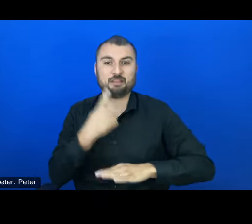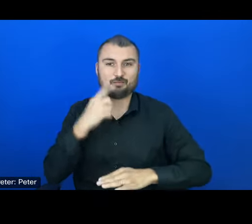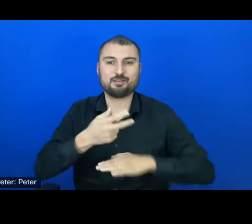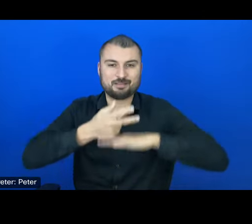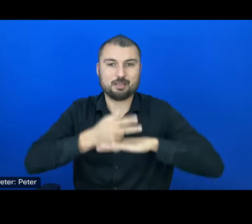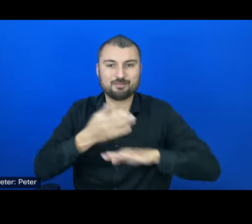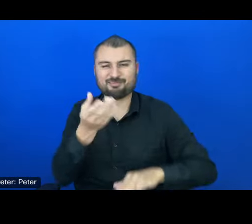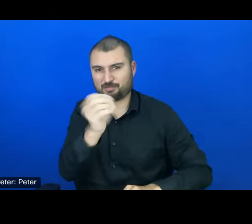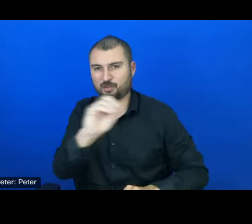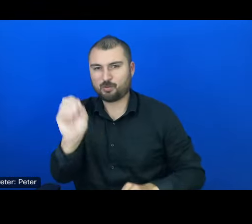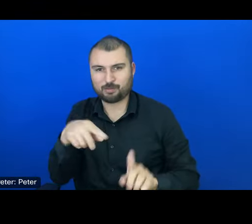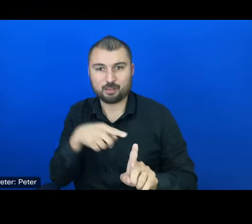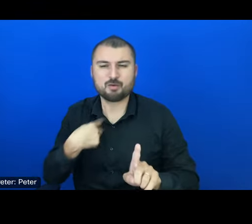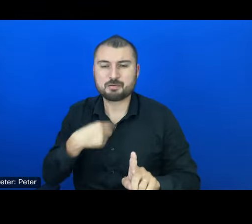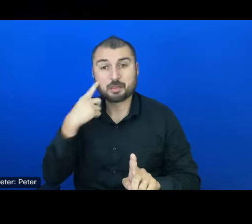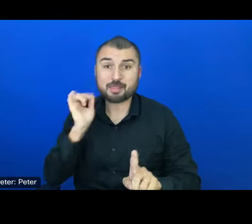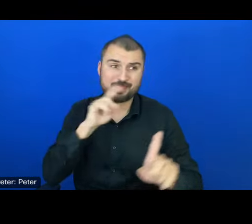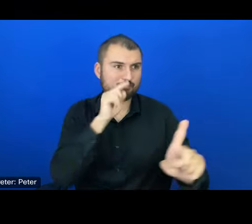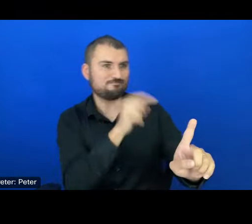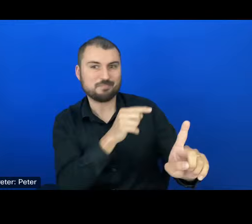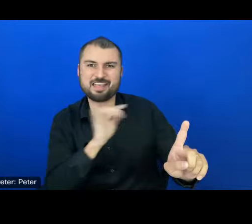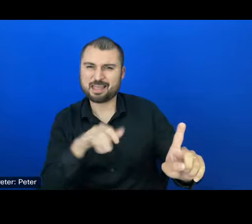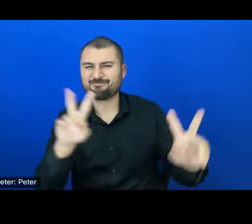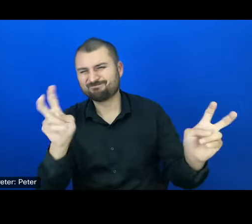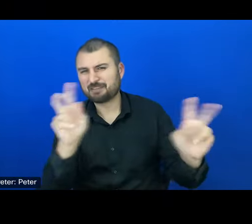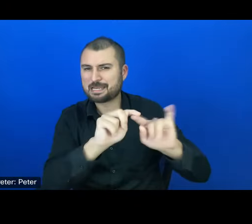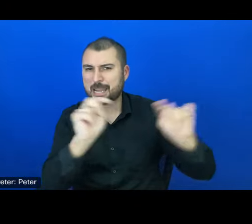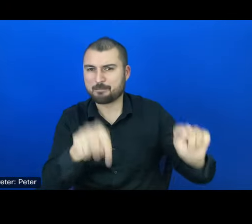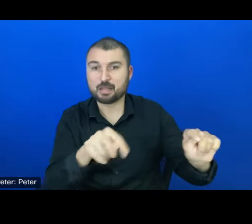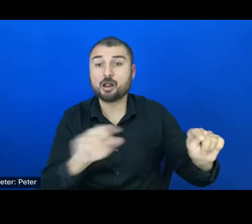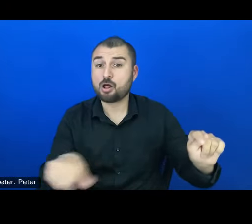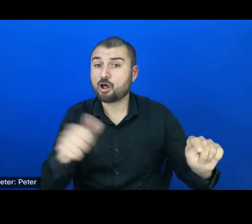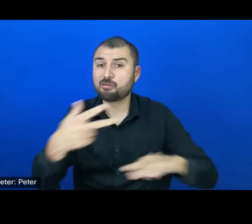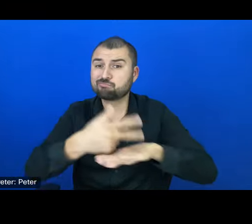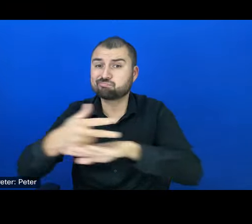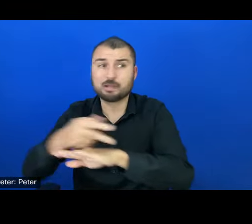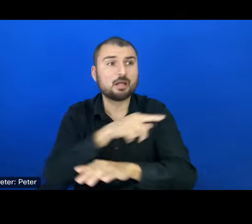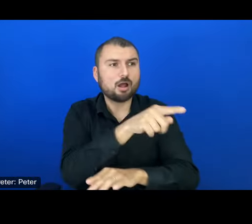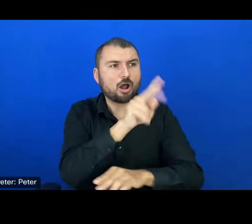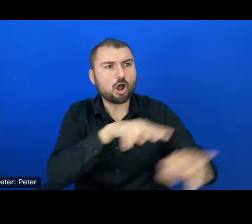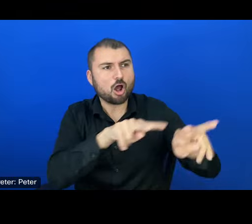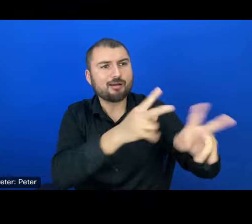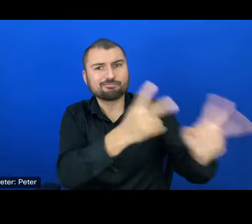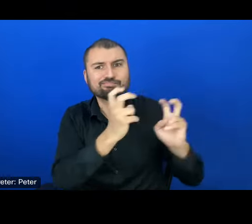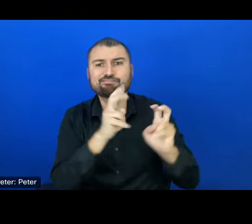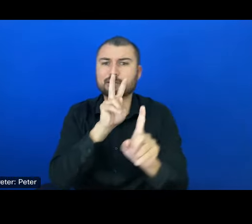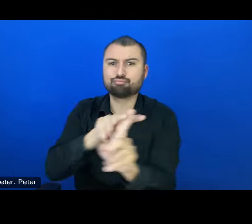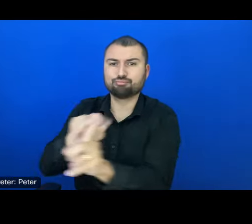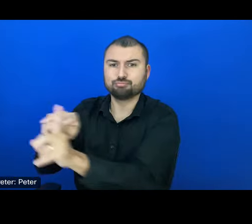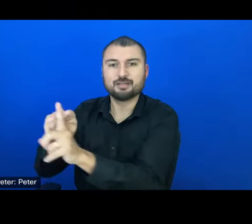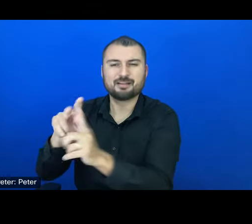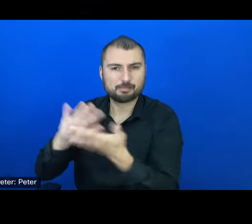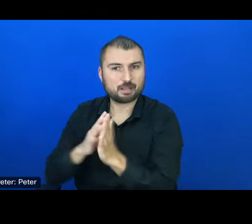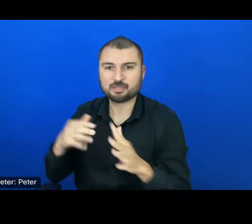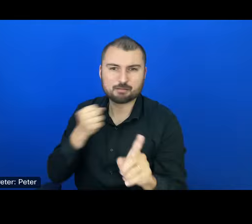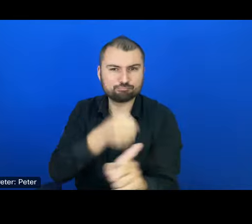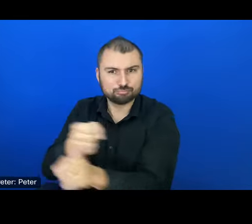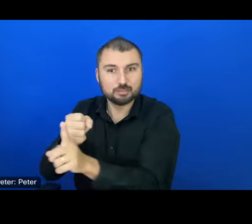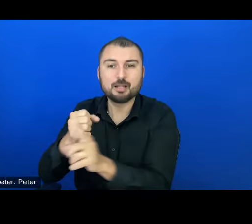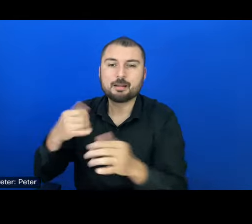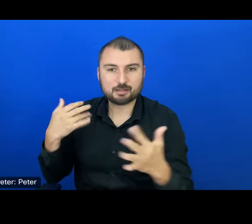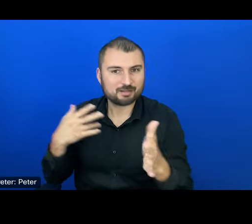sort of the template in which we would want to apply to the other scale houses, sort of a package of modernization. And that's at a